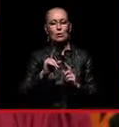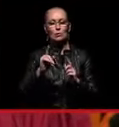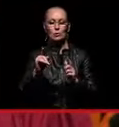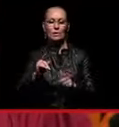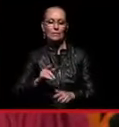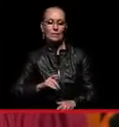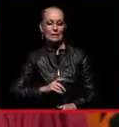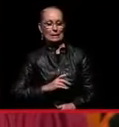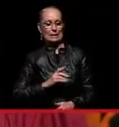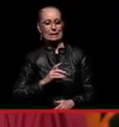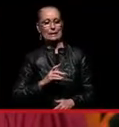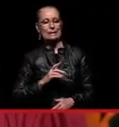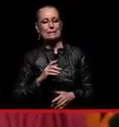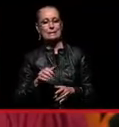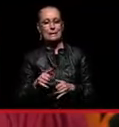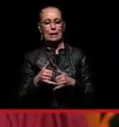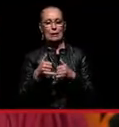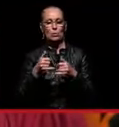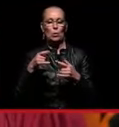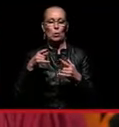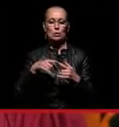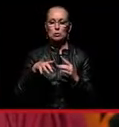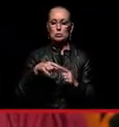to the distinguished alumni.